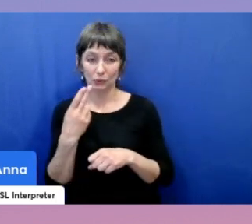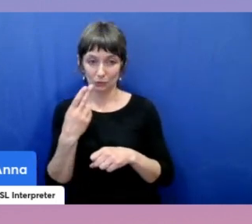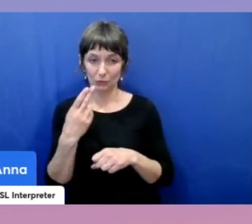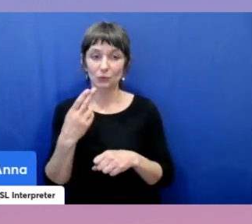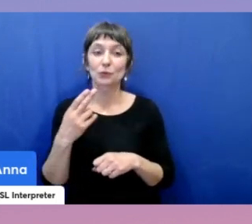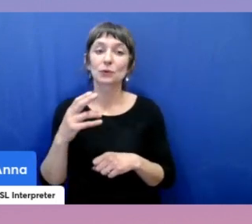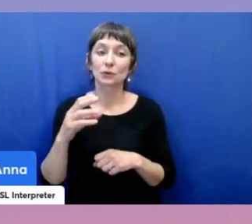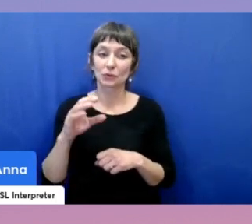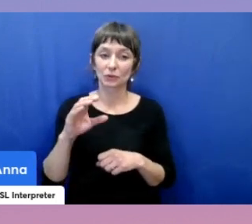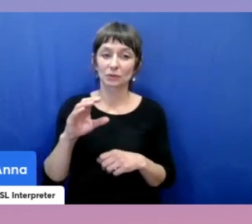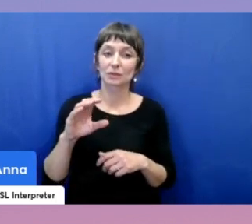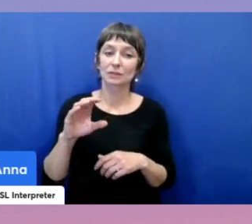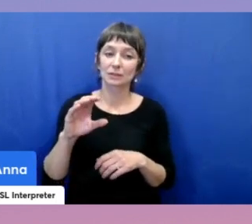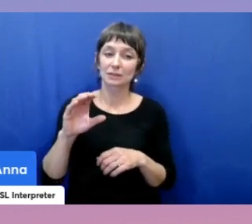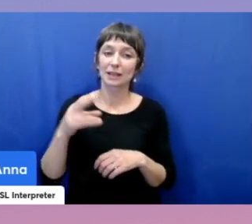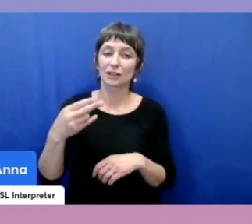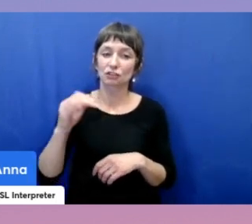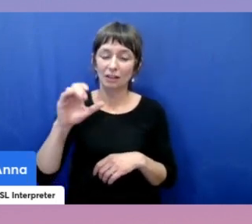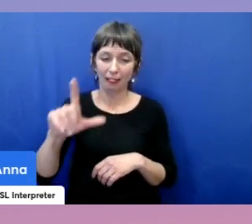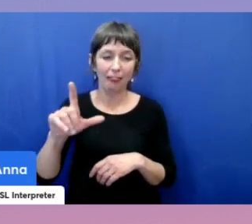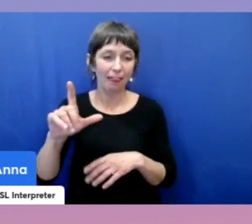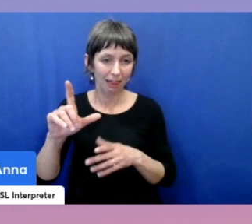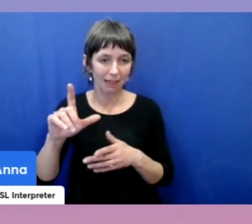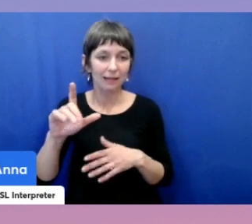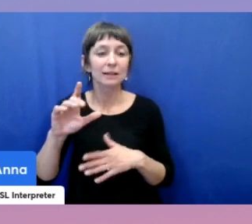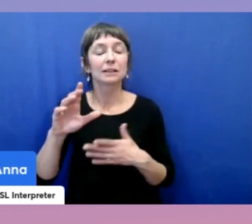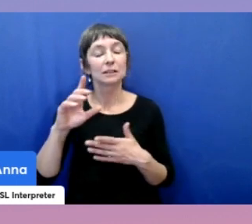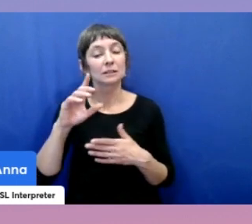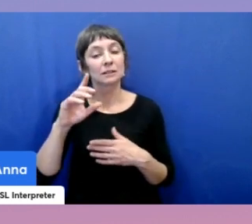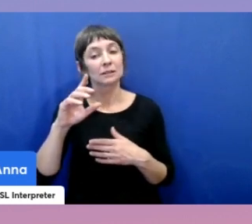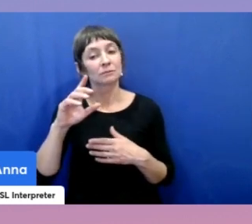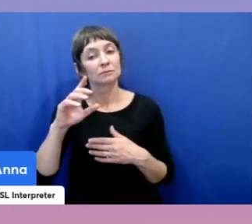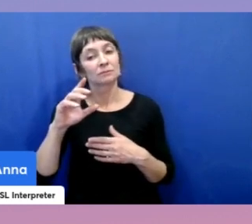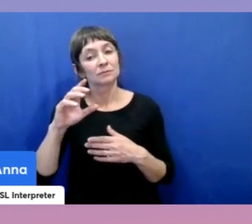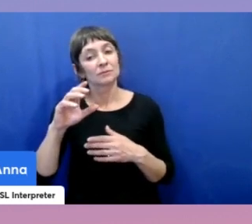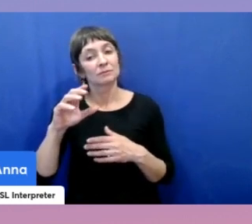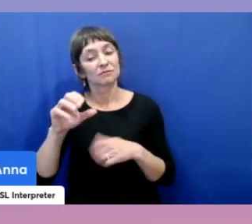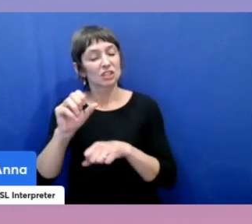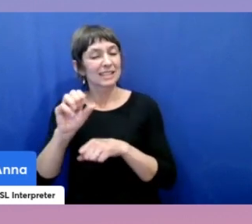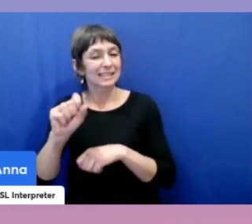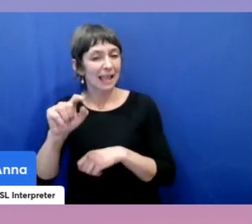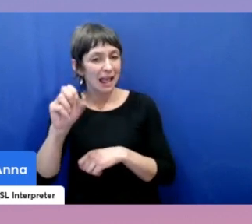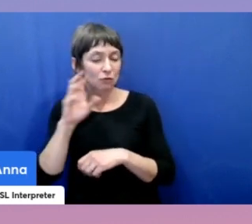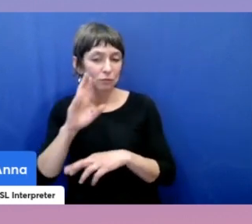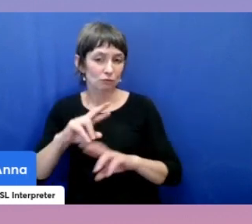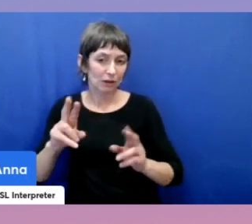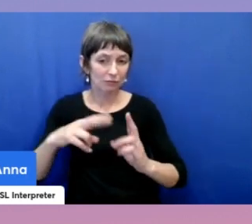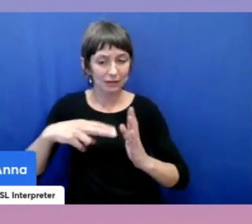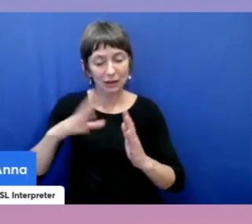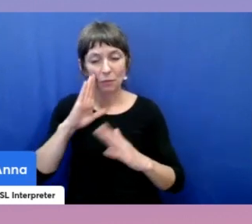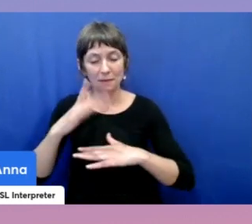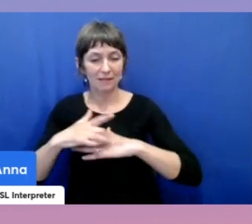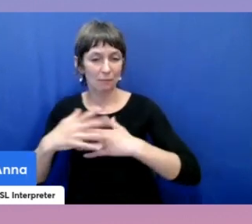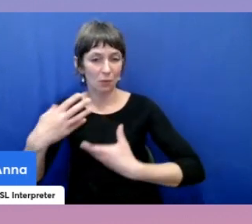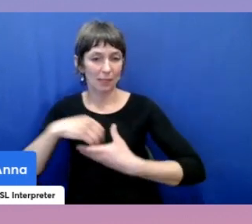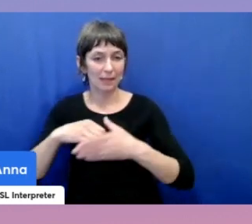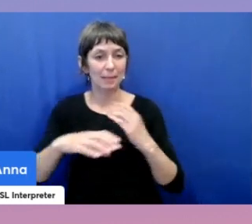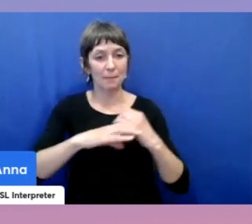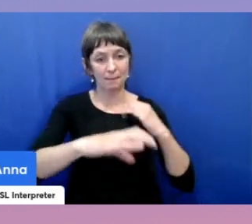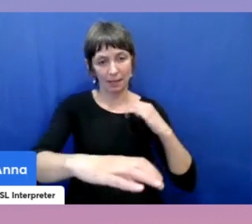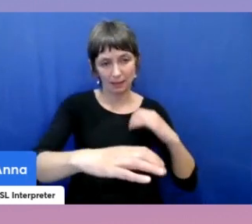deploy to our Nomad, and Nomad status will be waiting to read, and every status will be available within the